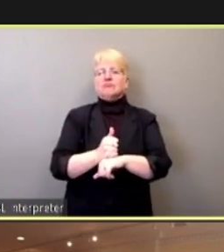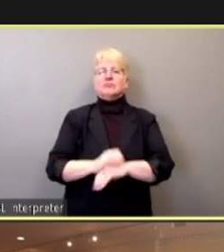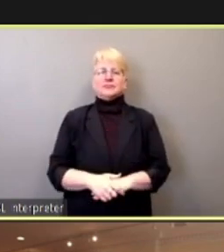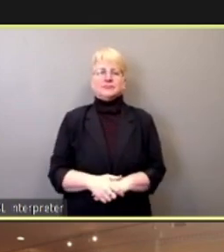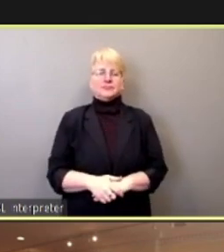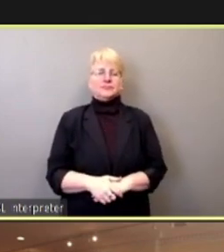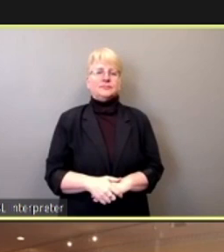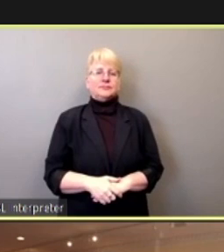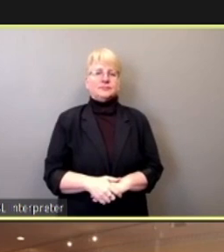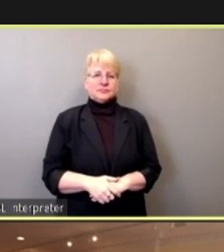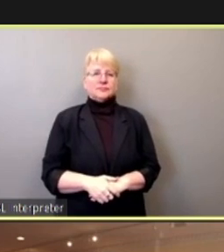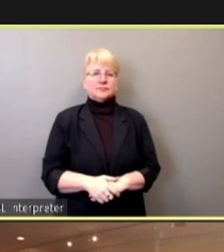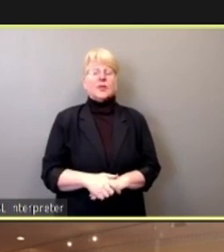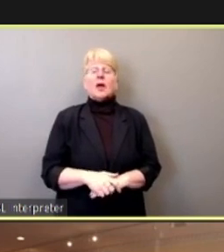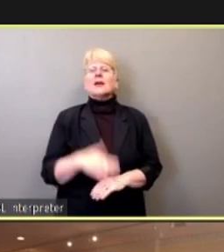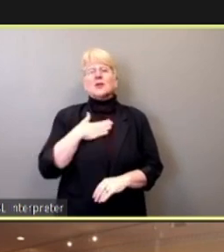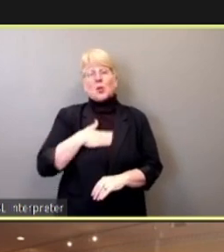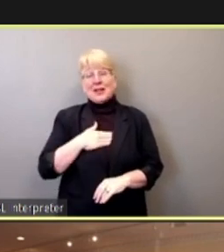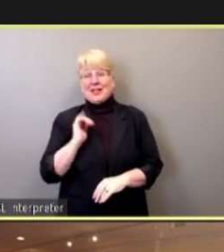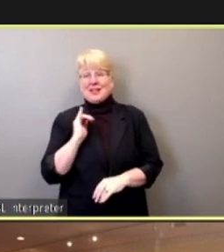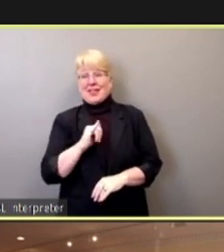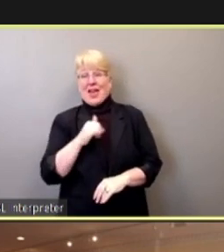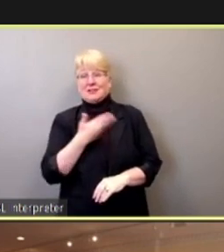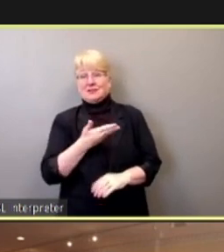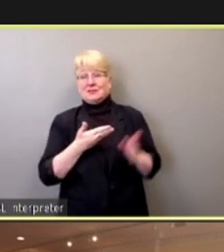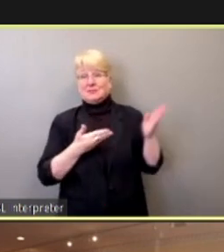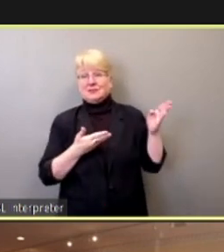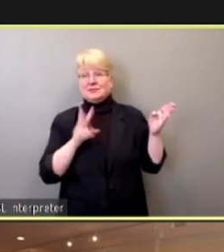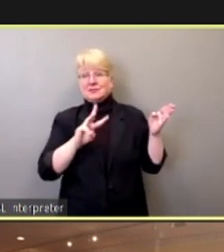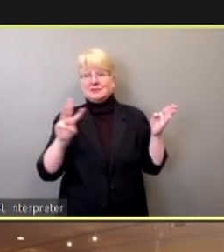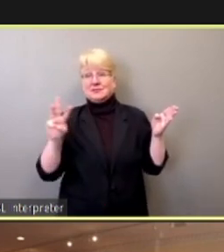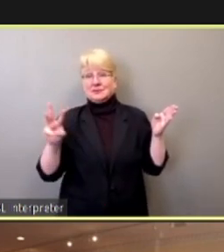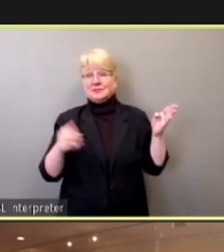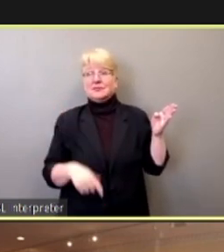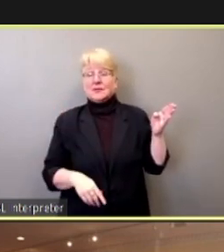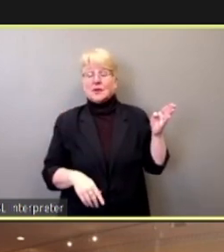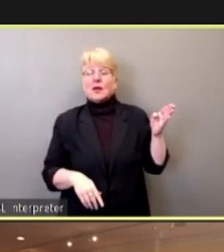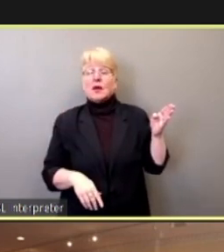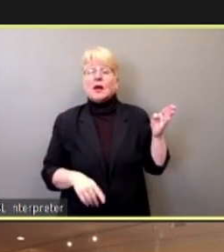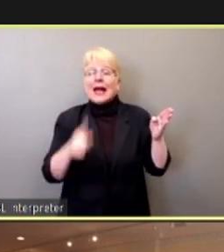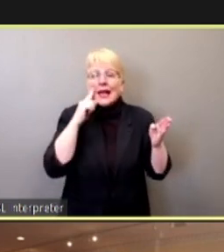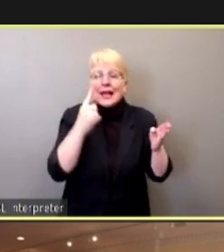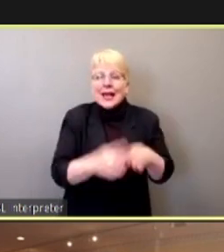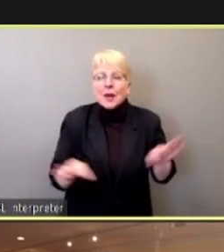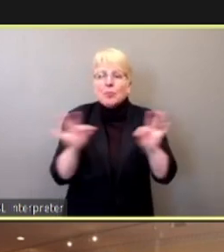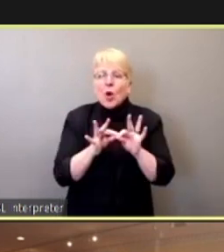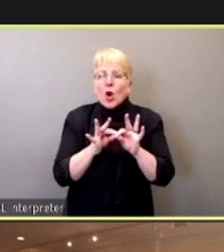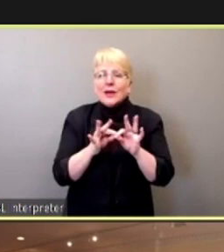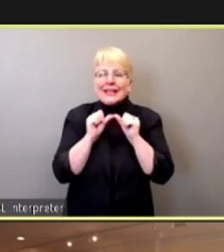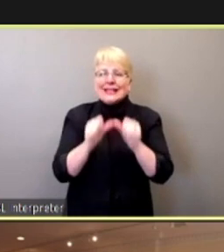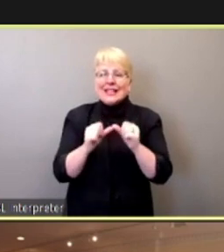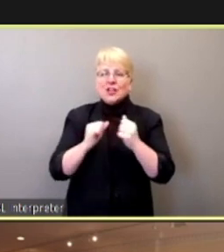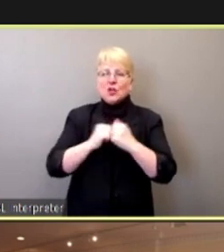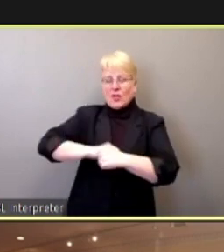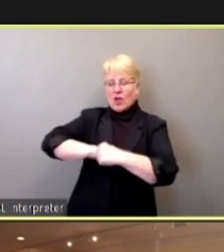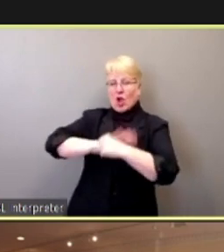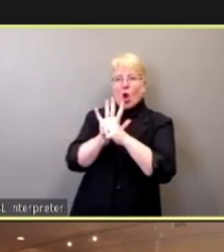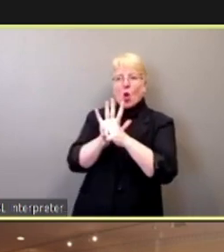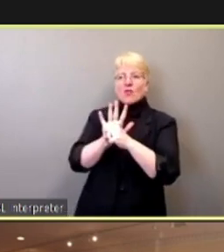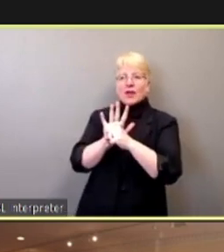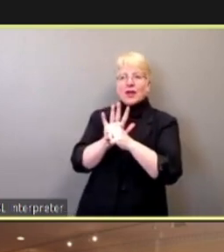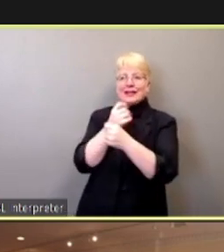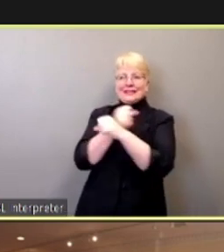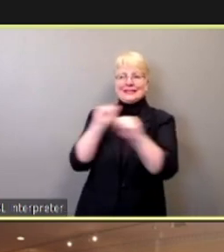And so again, please visit the website. And I do want to remind you that it's important to continue with the COVID safe